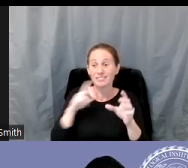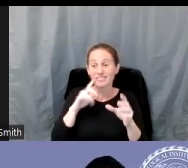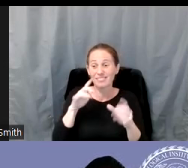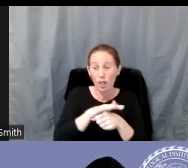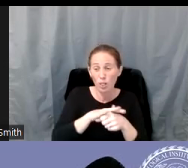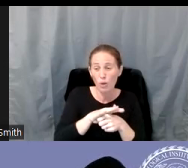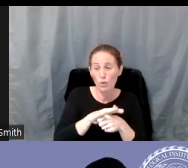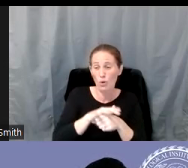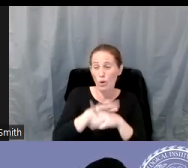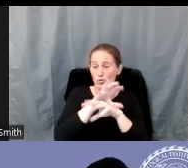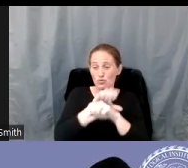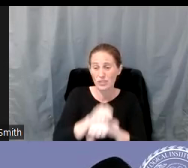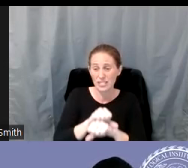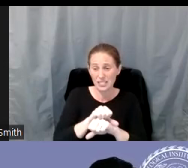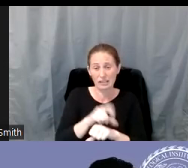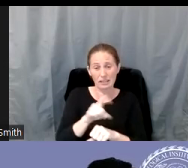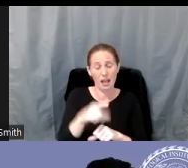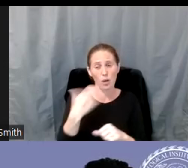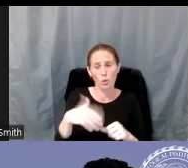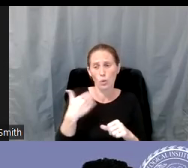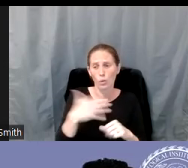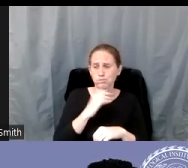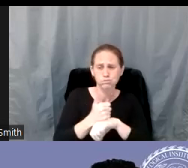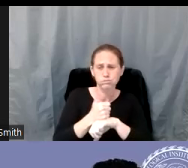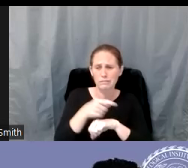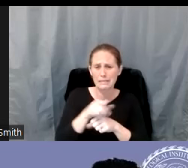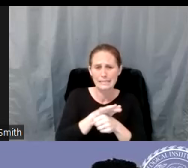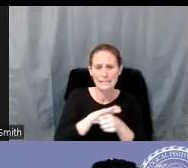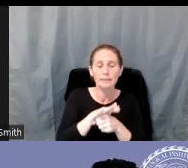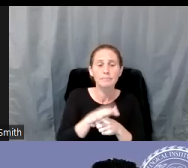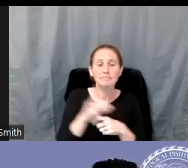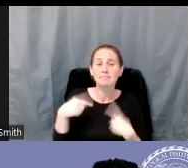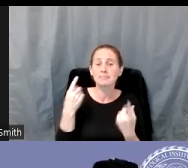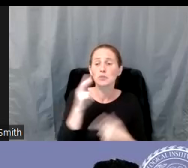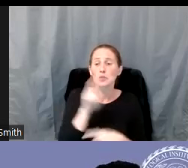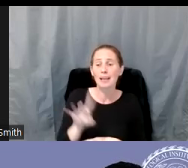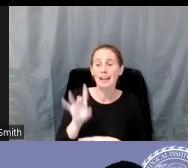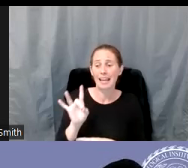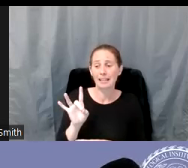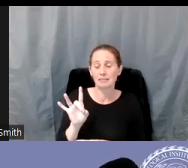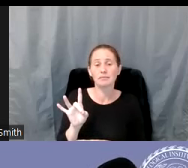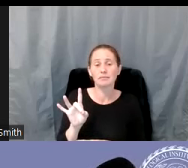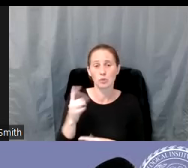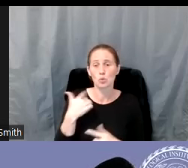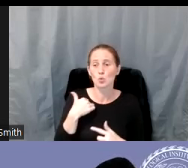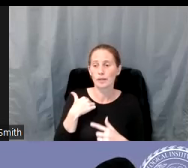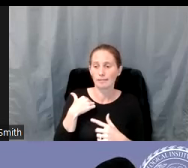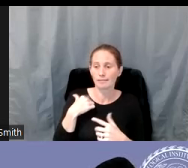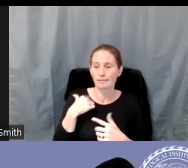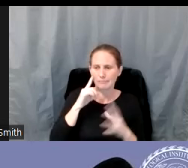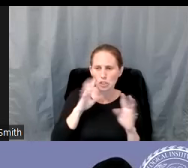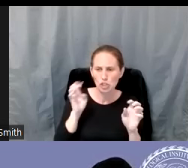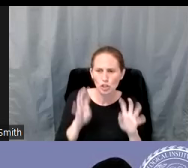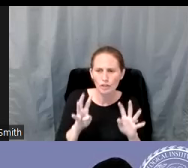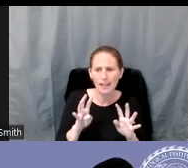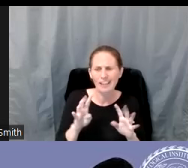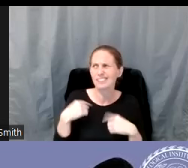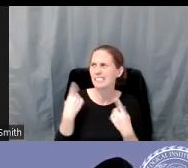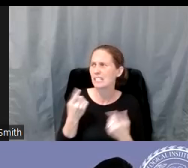oral traditions and they really commemorated the site since 2008. We've undertaken surveys there since